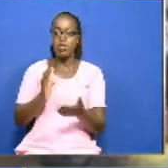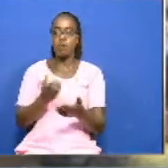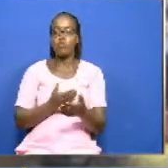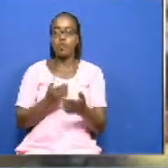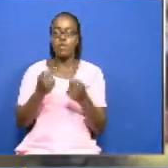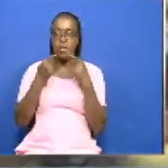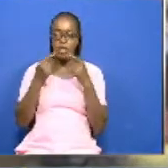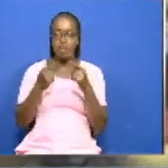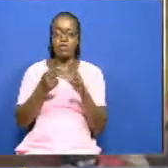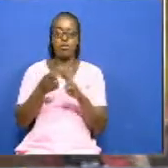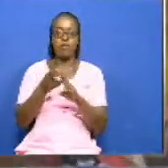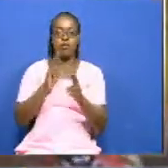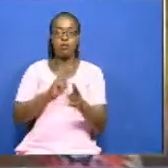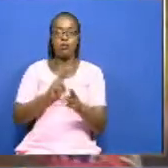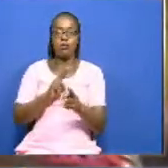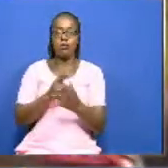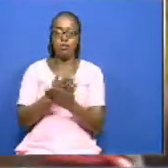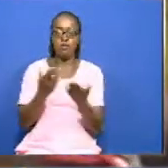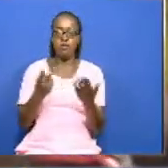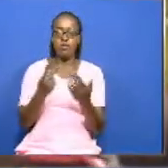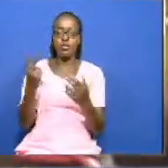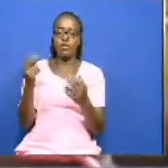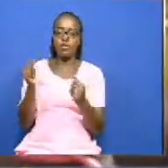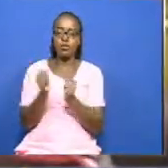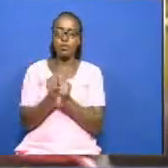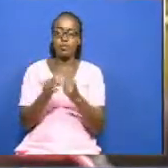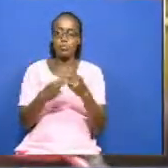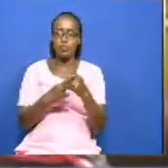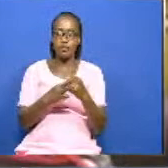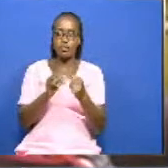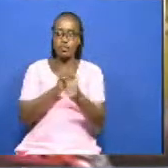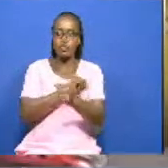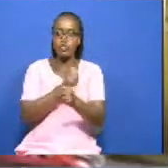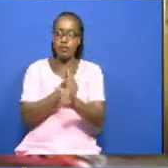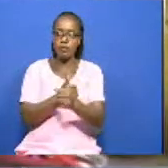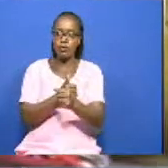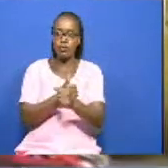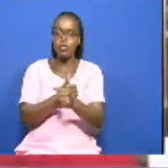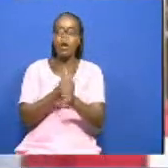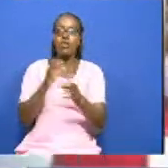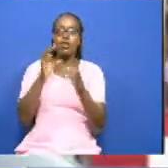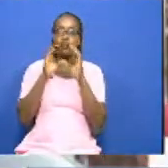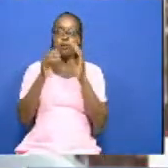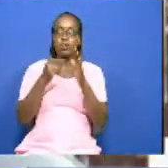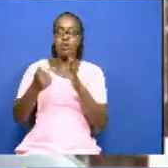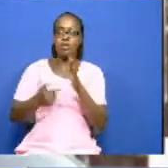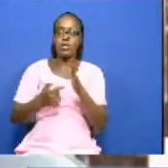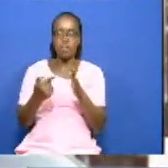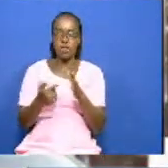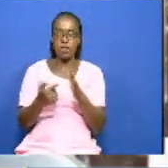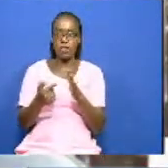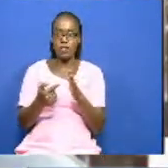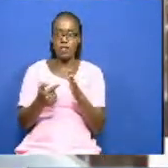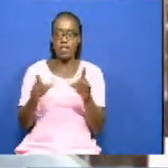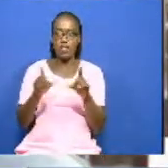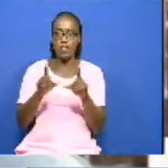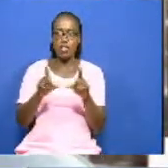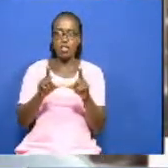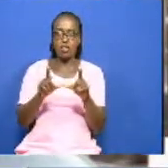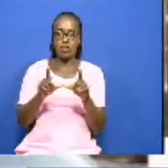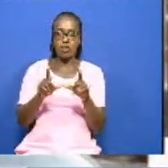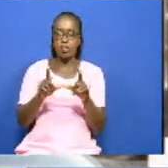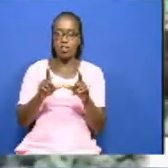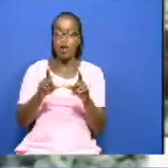that the suspension of STG 2018 for the Nigerian telecommunications industry and informed all licensed telecoms